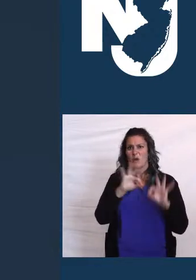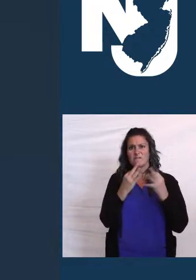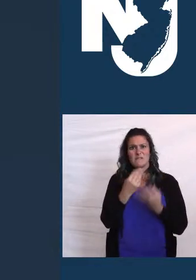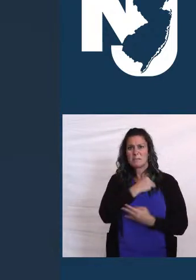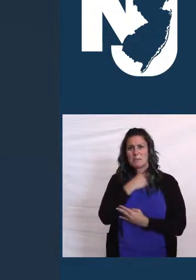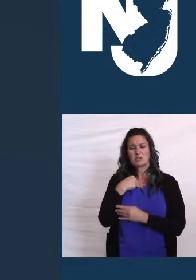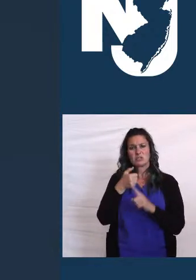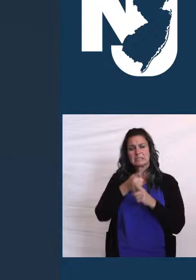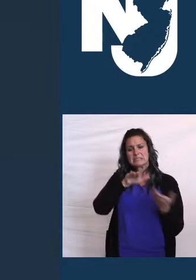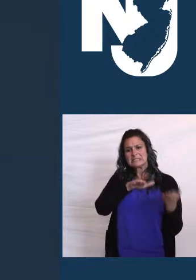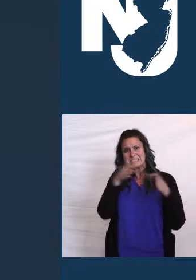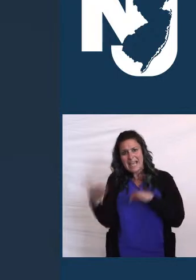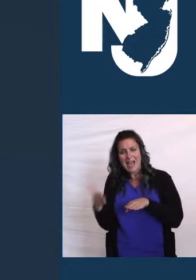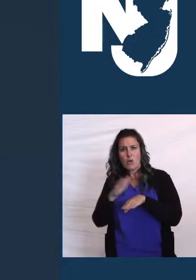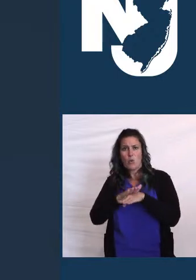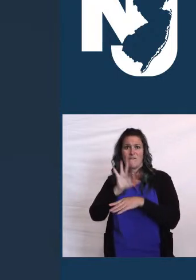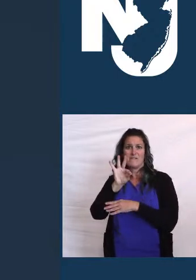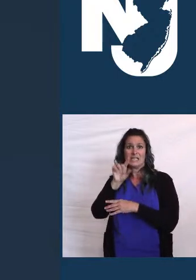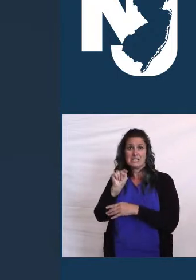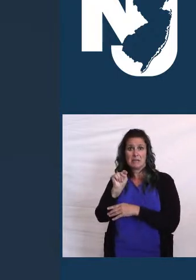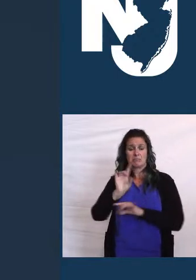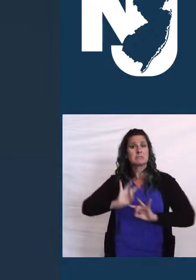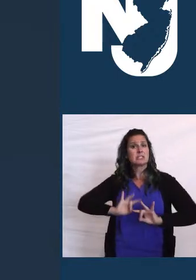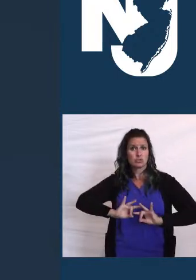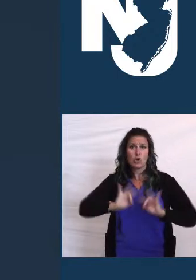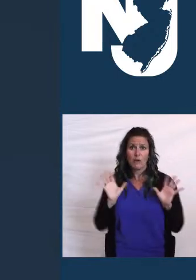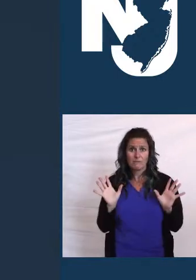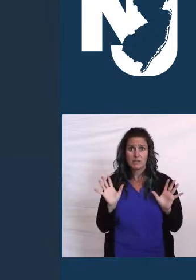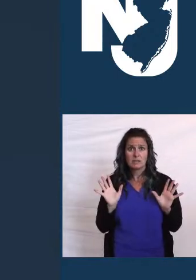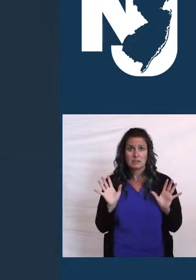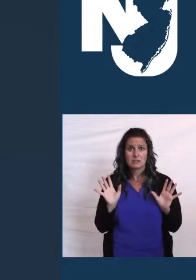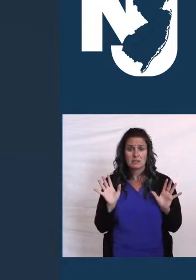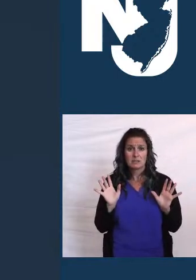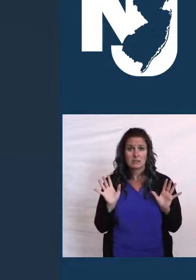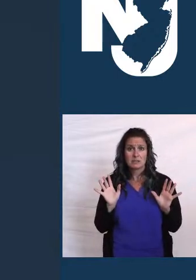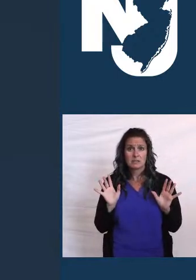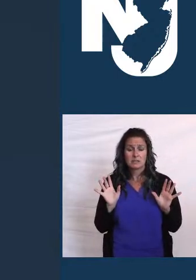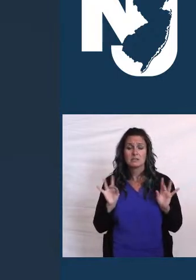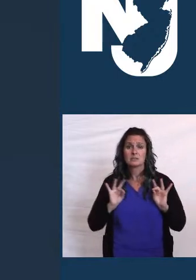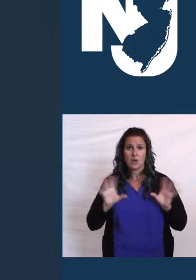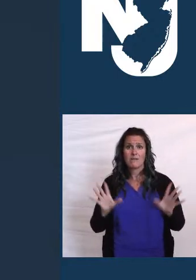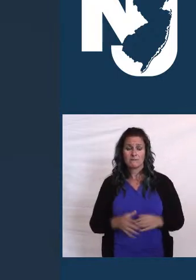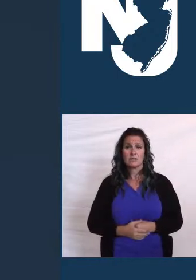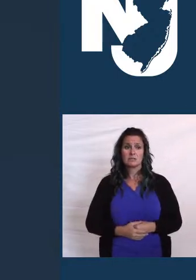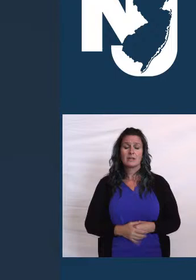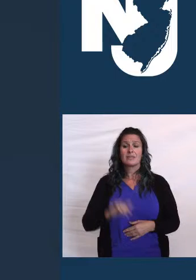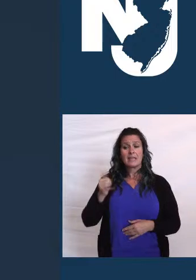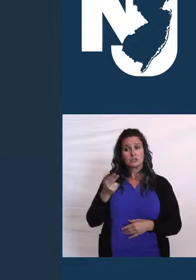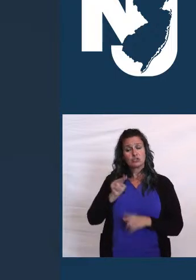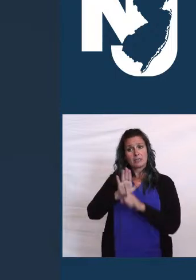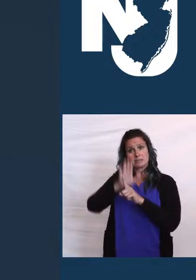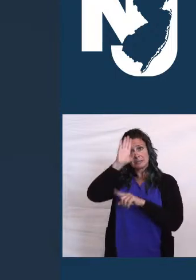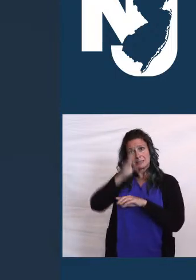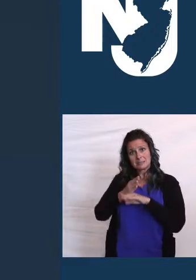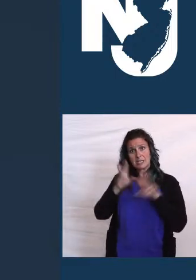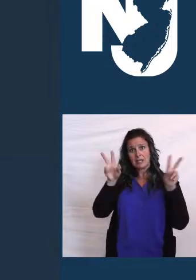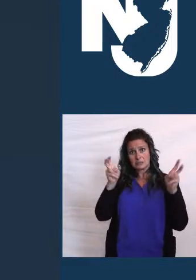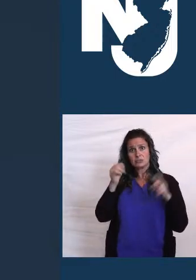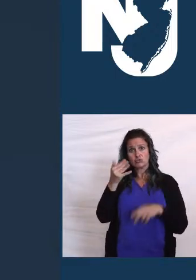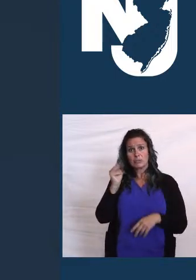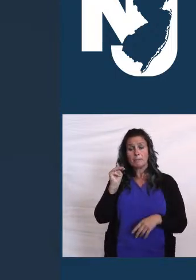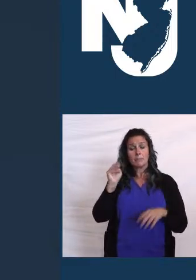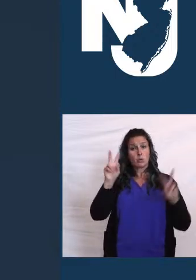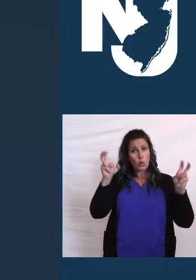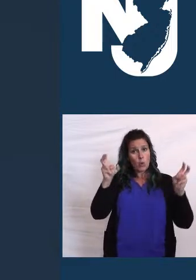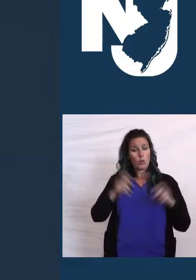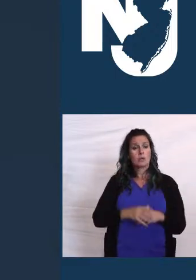die on FaceTime. It's awful. Again, that's John's son, Jim. I quote him again. People